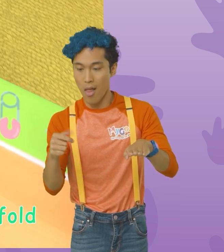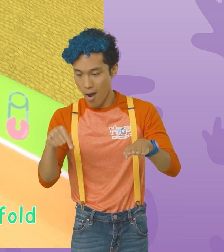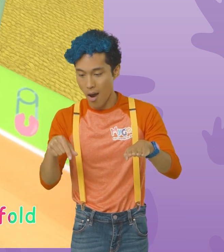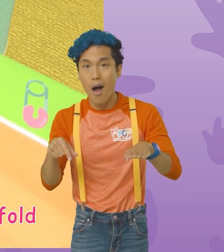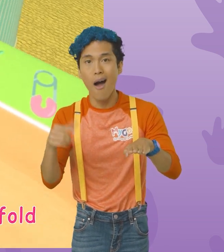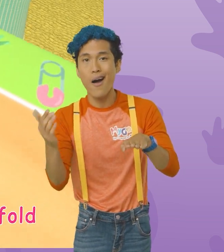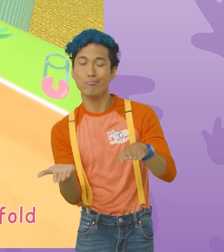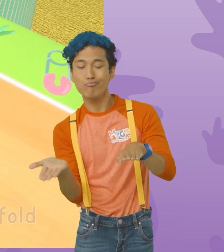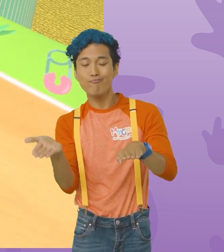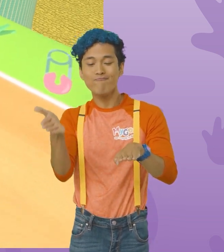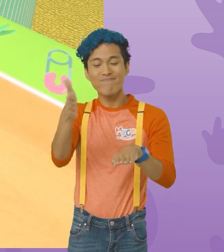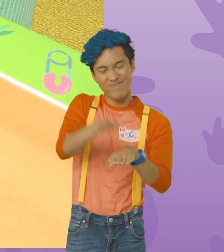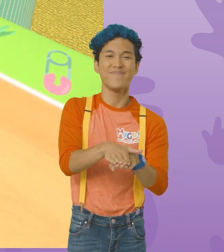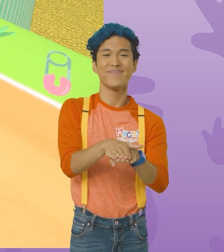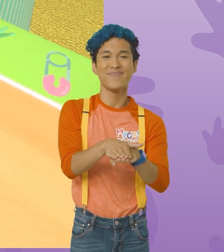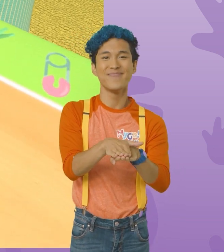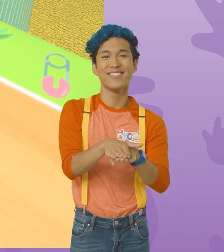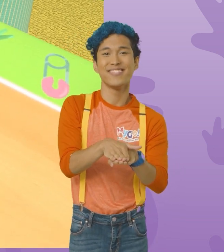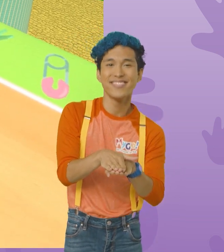other hand, make the fold.